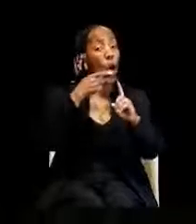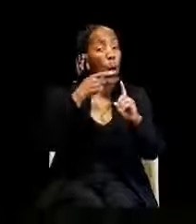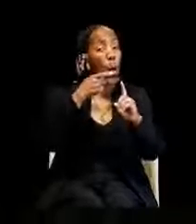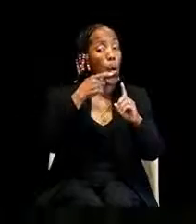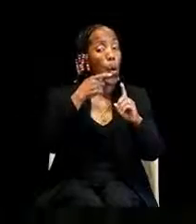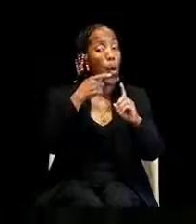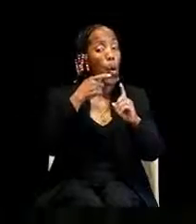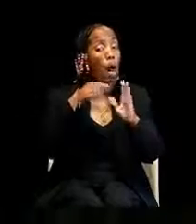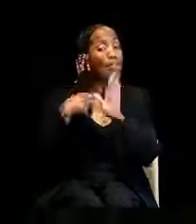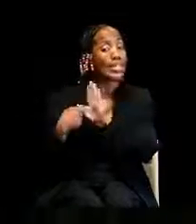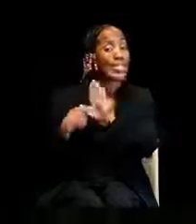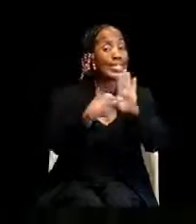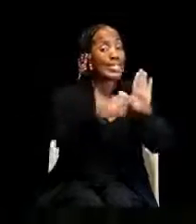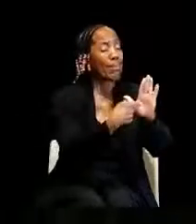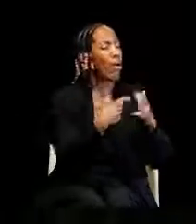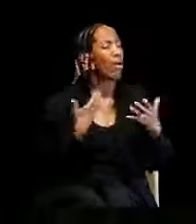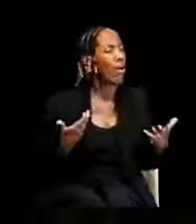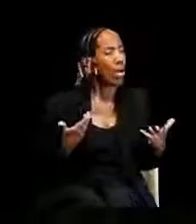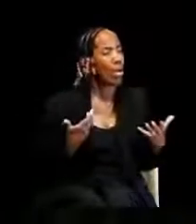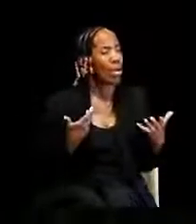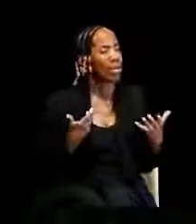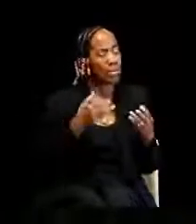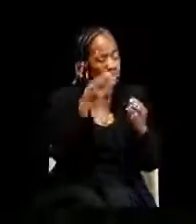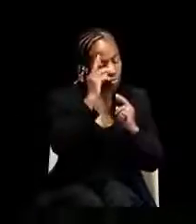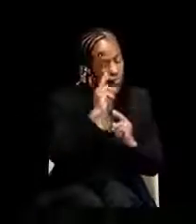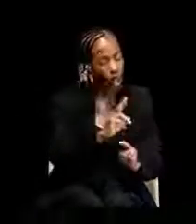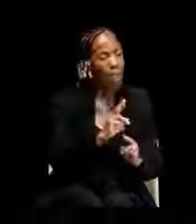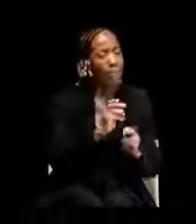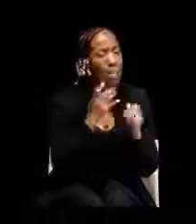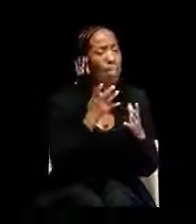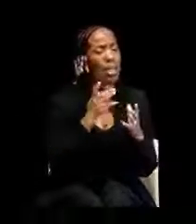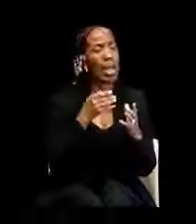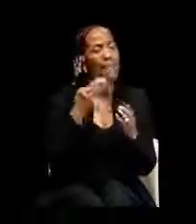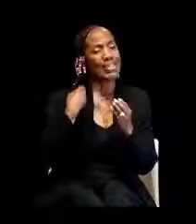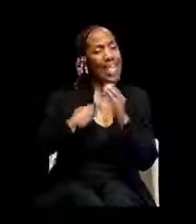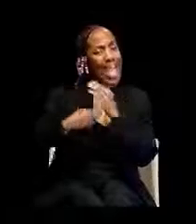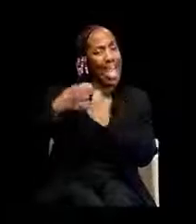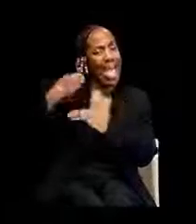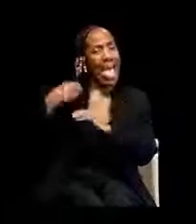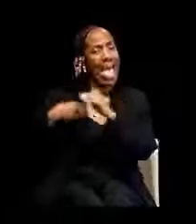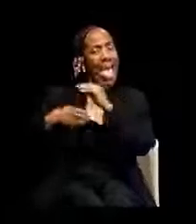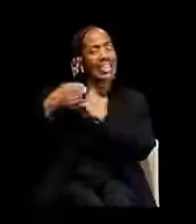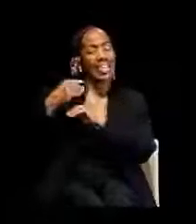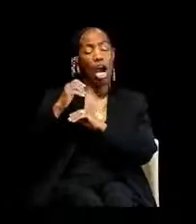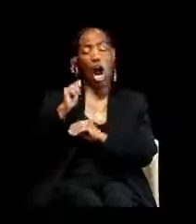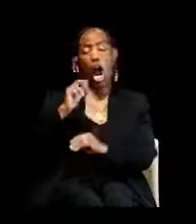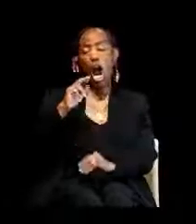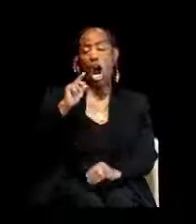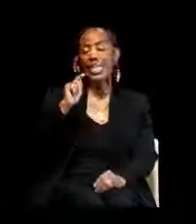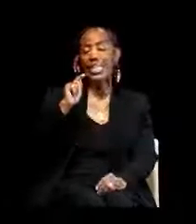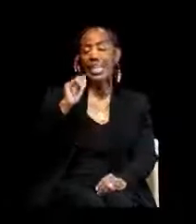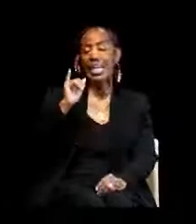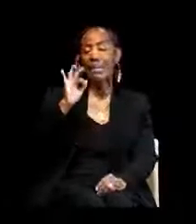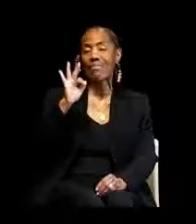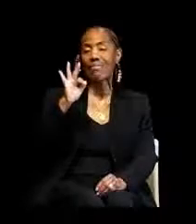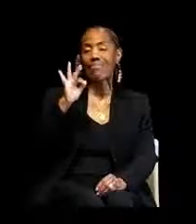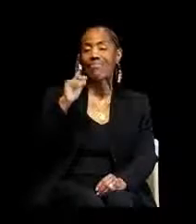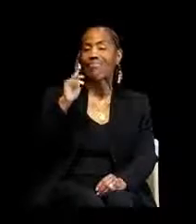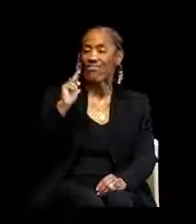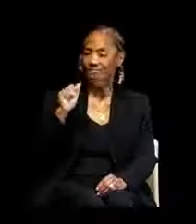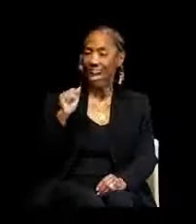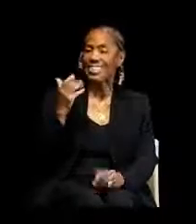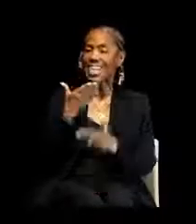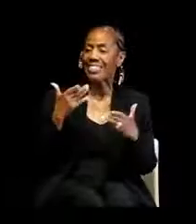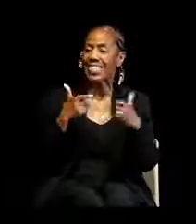to pay reverence to so many of the ancestral artifacts, objects of Liberia. So you